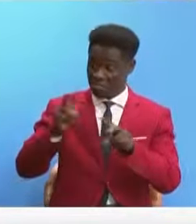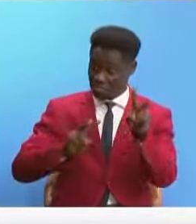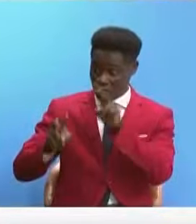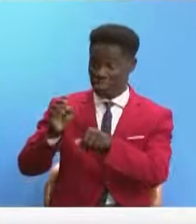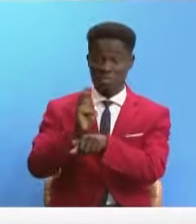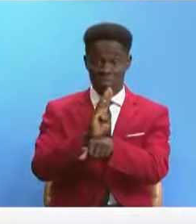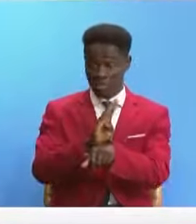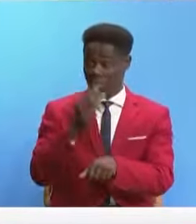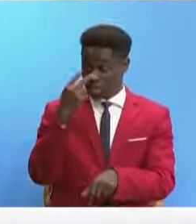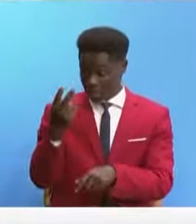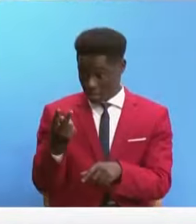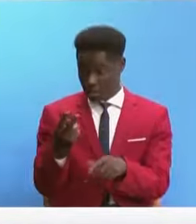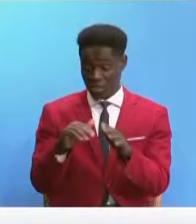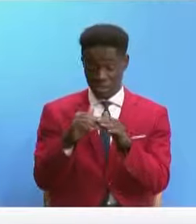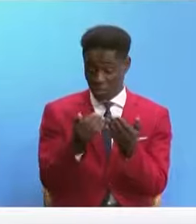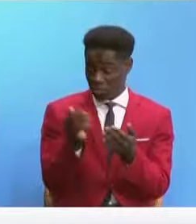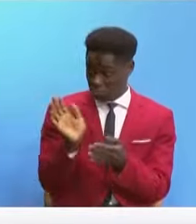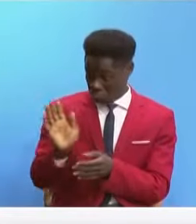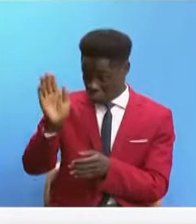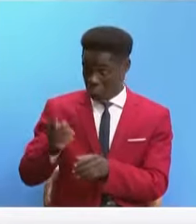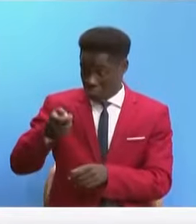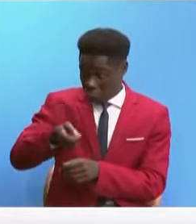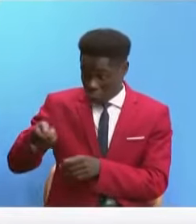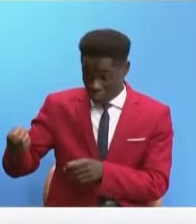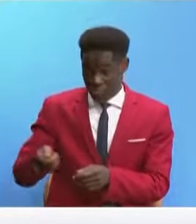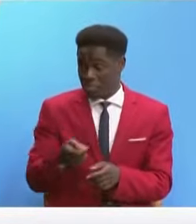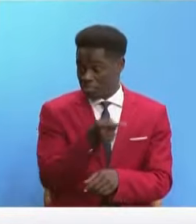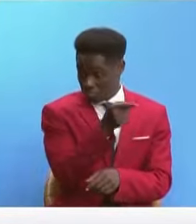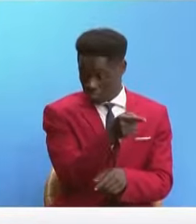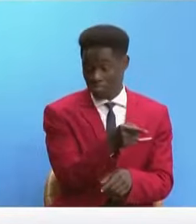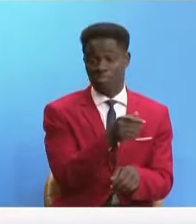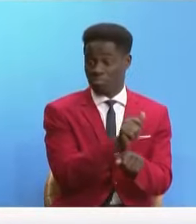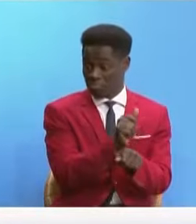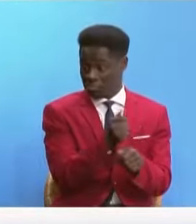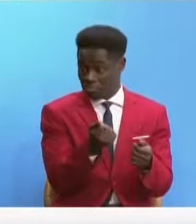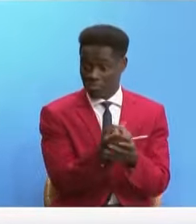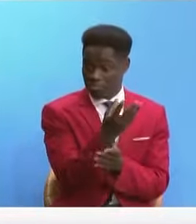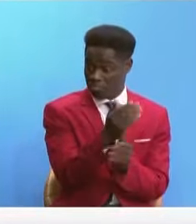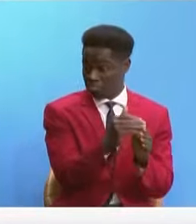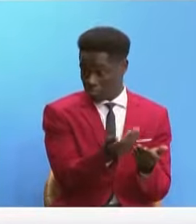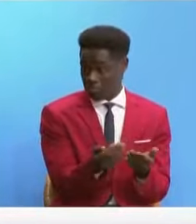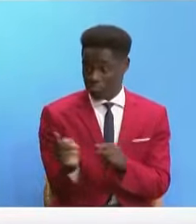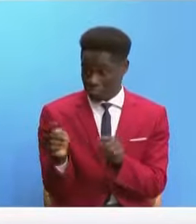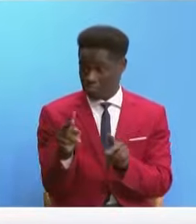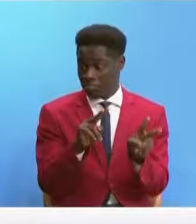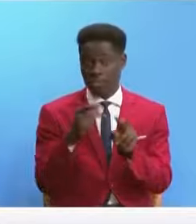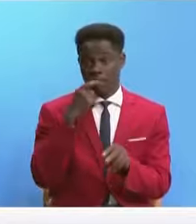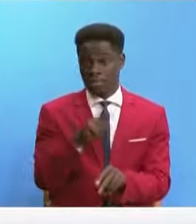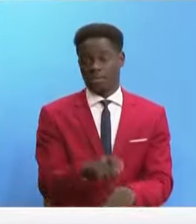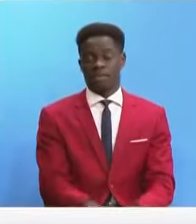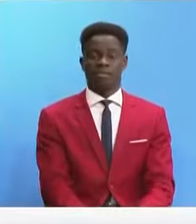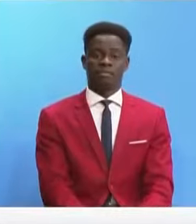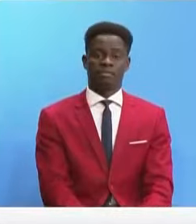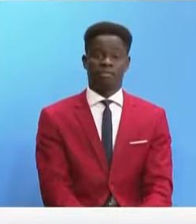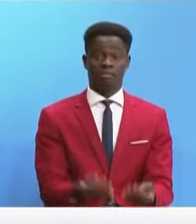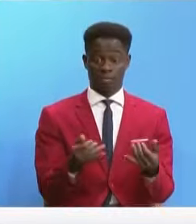real destination of your seed. The company is delighted to receive the head of state and his entourage and highlighted that the company is ready